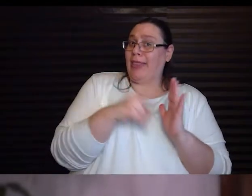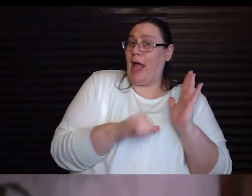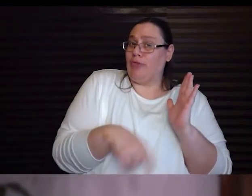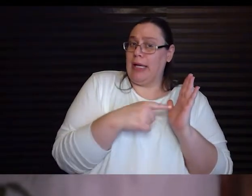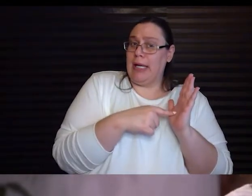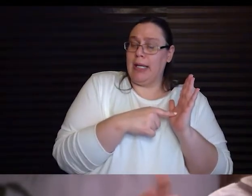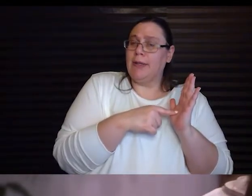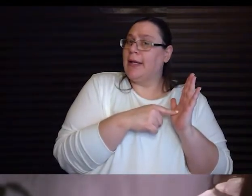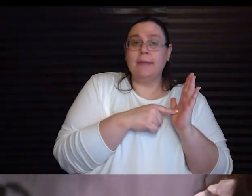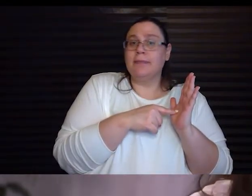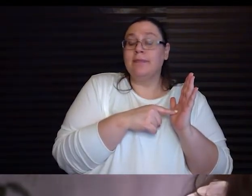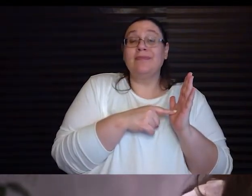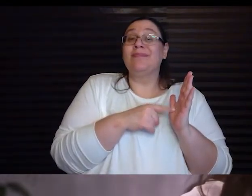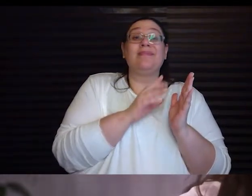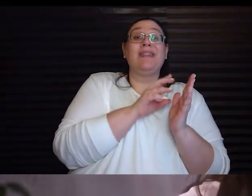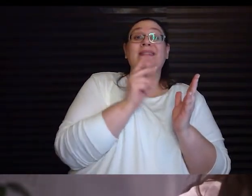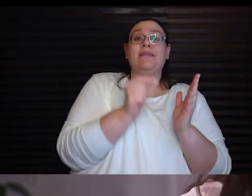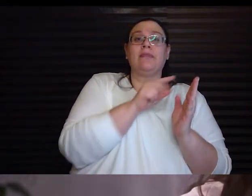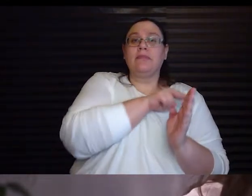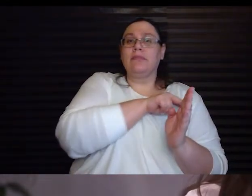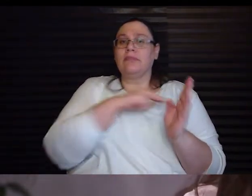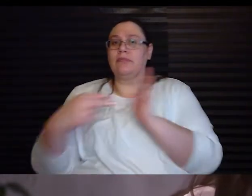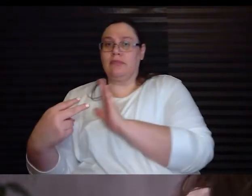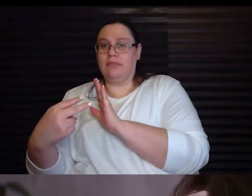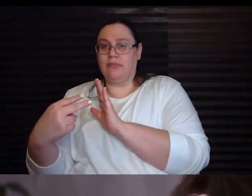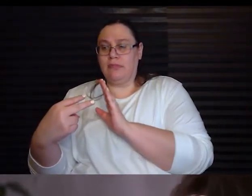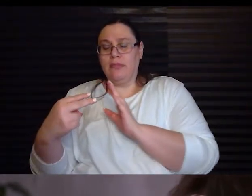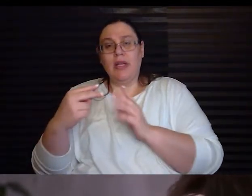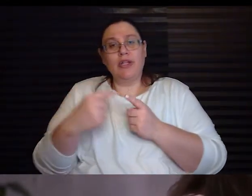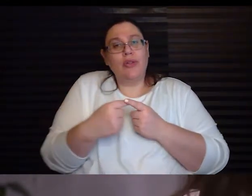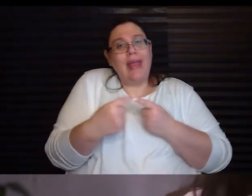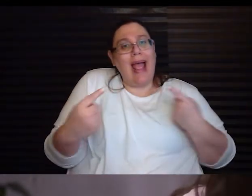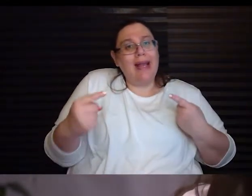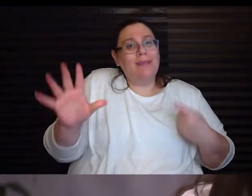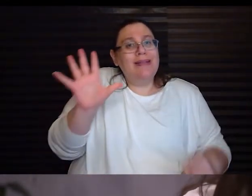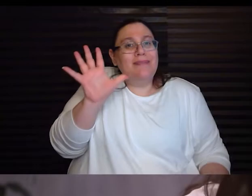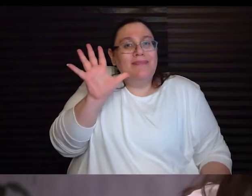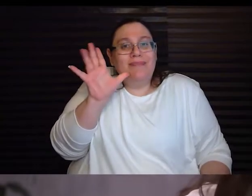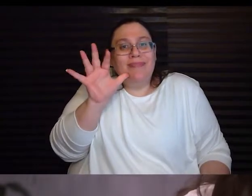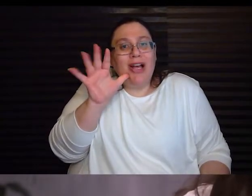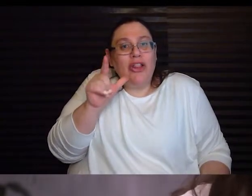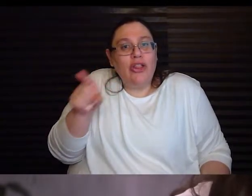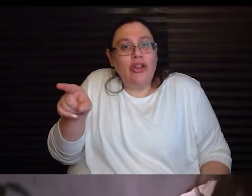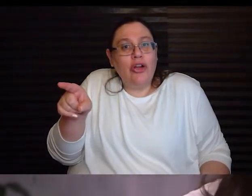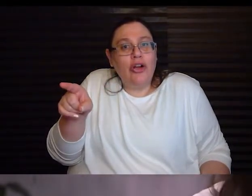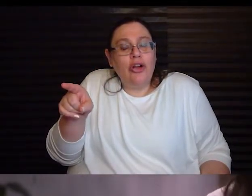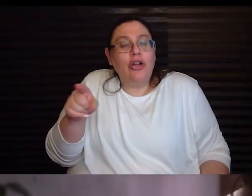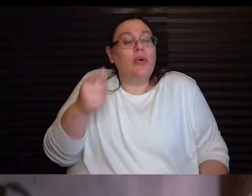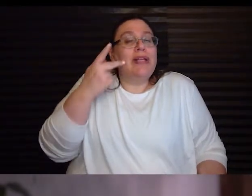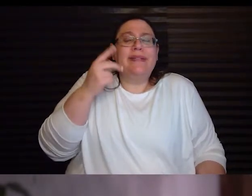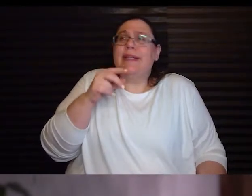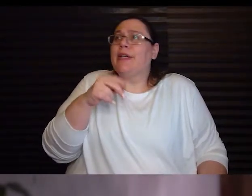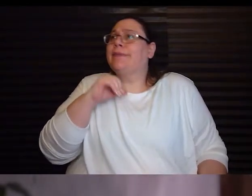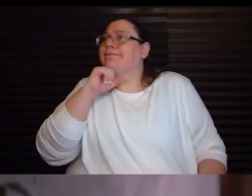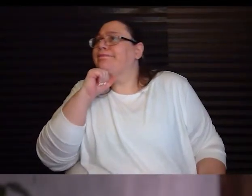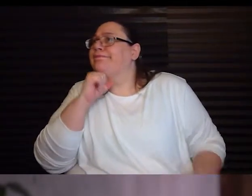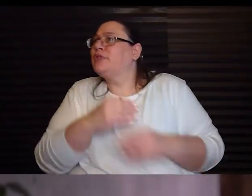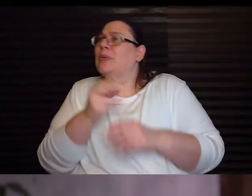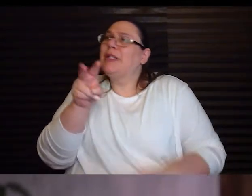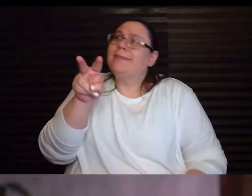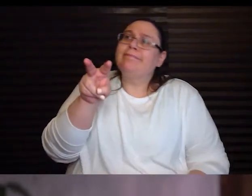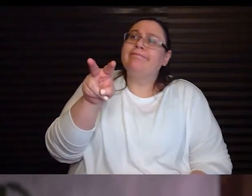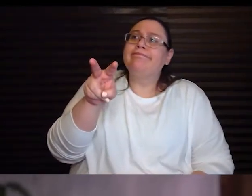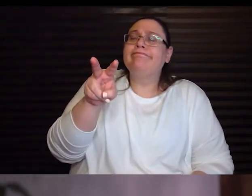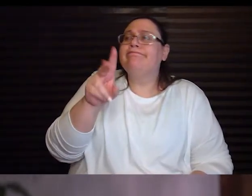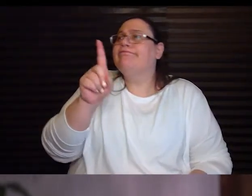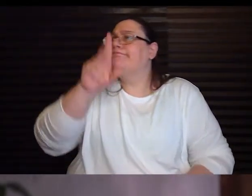But instead, the point of view in this book shifts to our enemy's mother. She's gazing out the window, awaiting